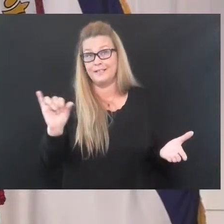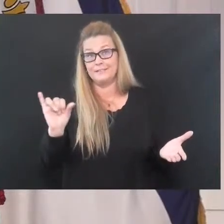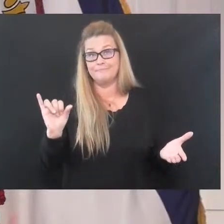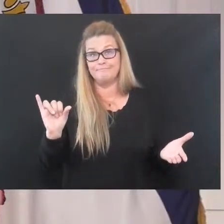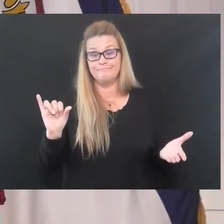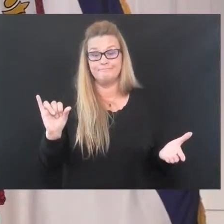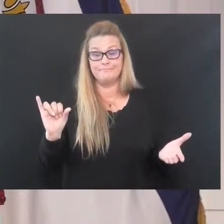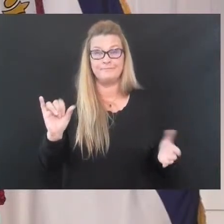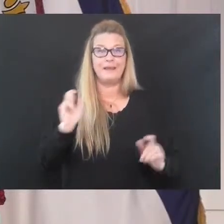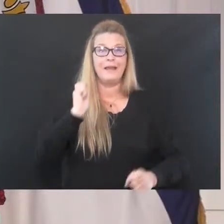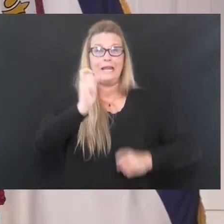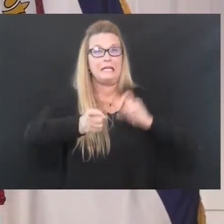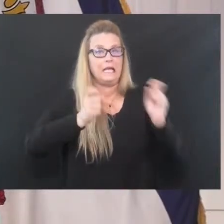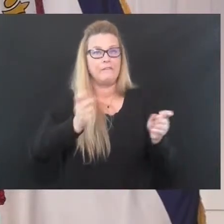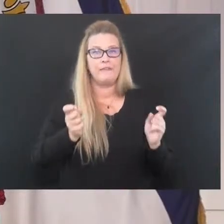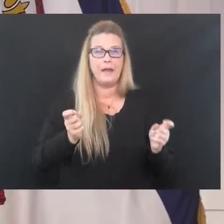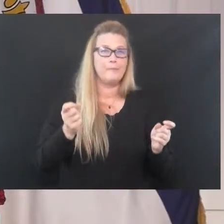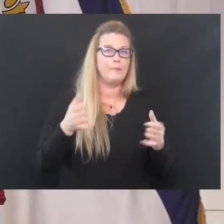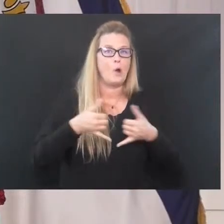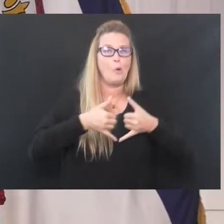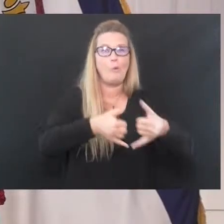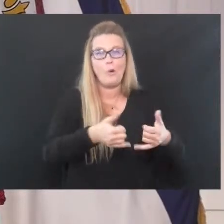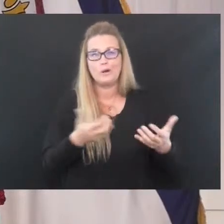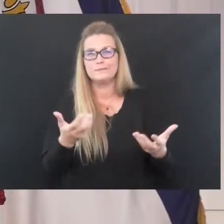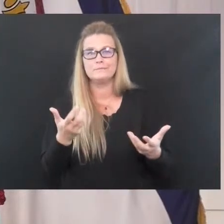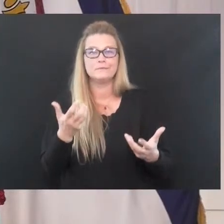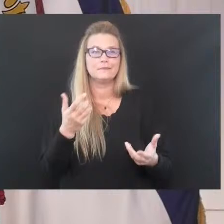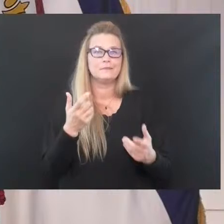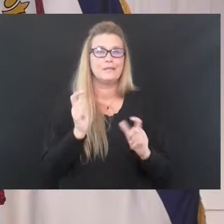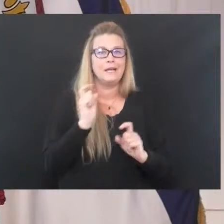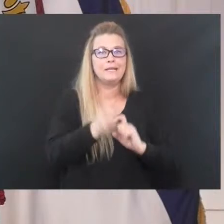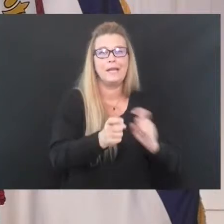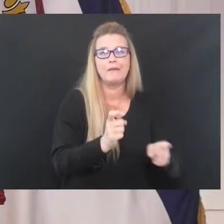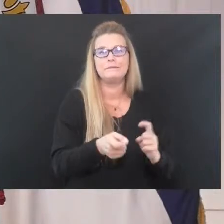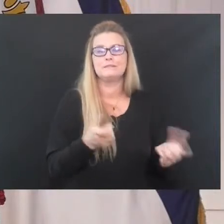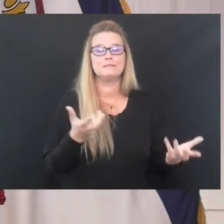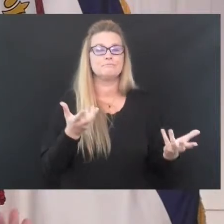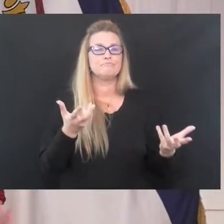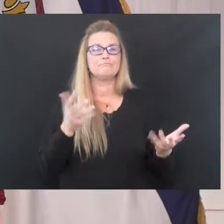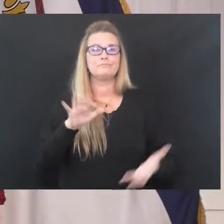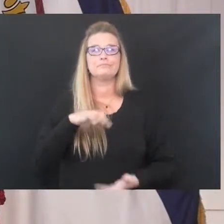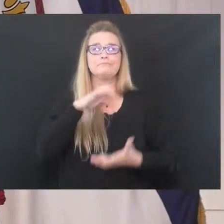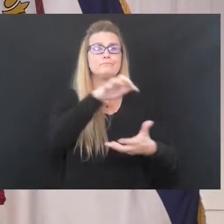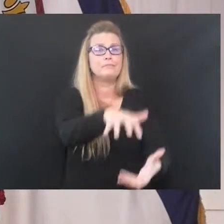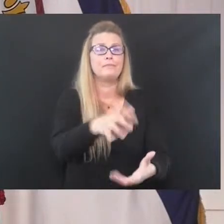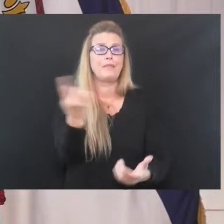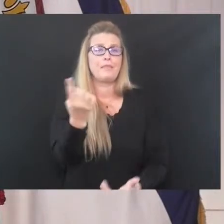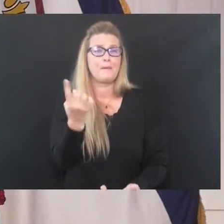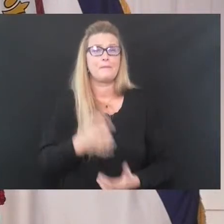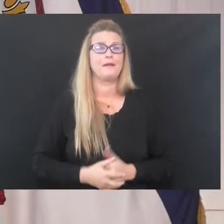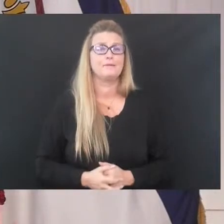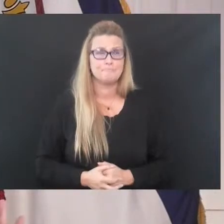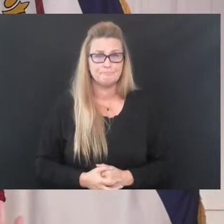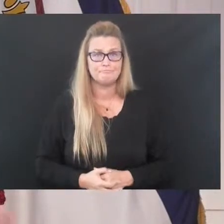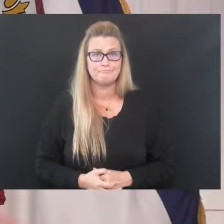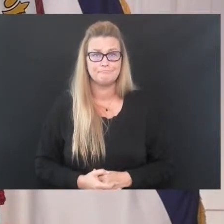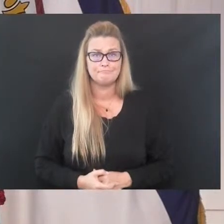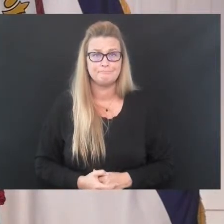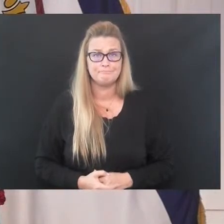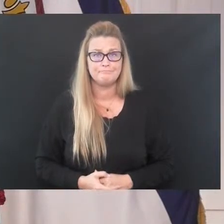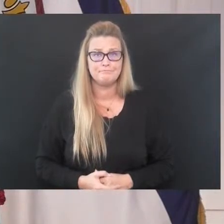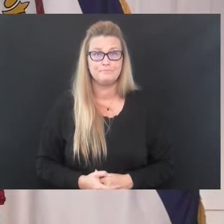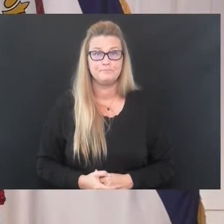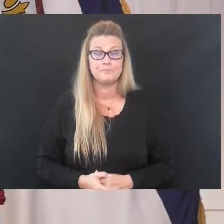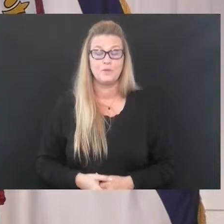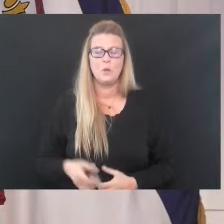grand prizes and giveaways and whatever it may be. We have